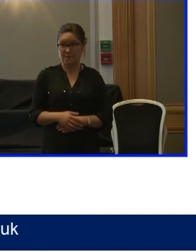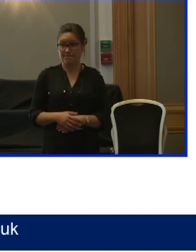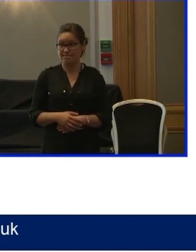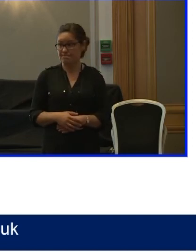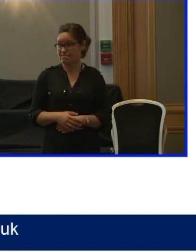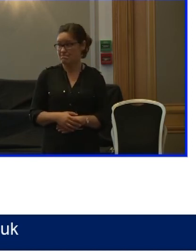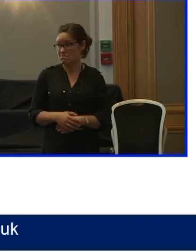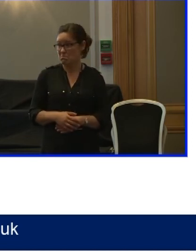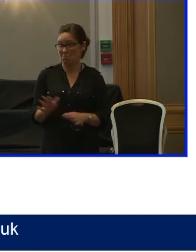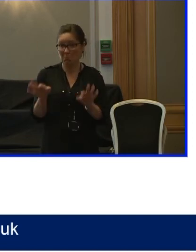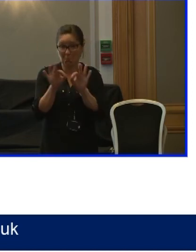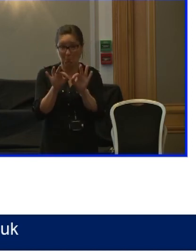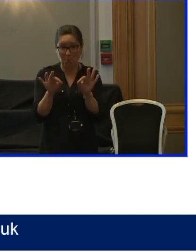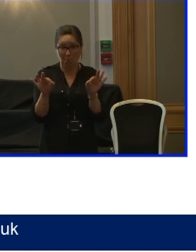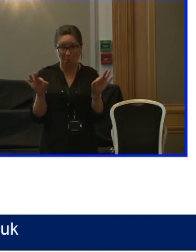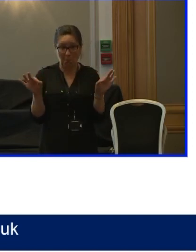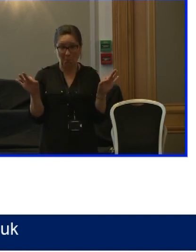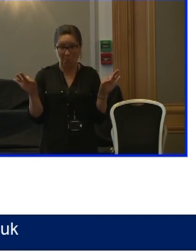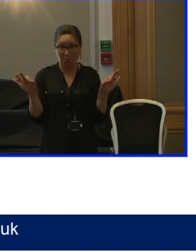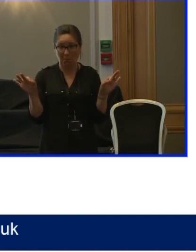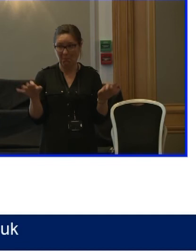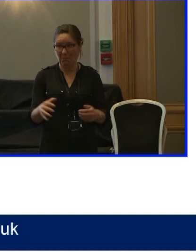Have I dumbfounded everybody?